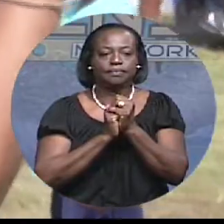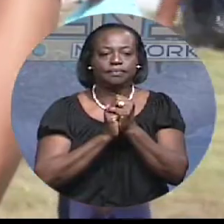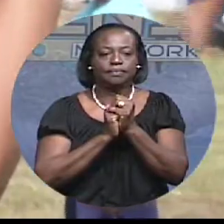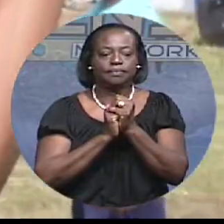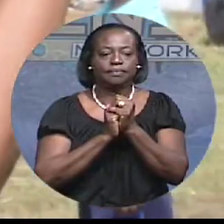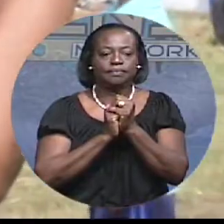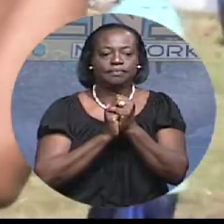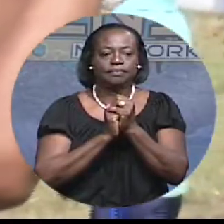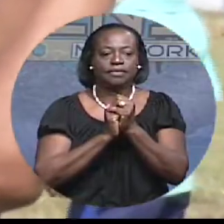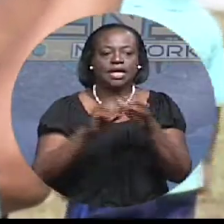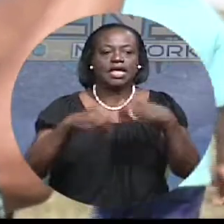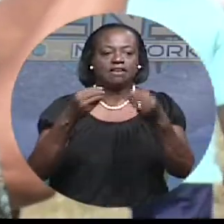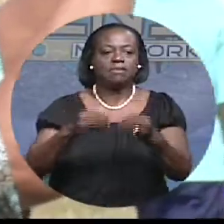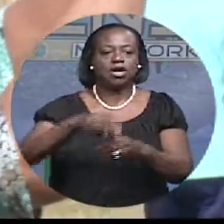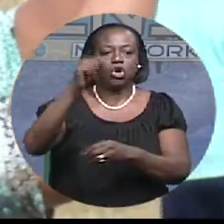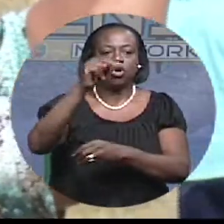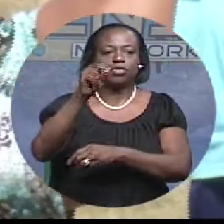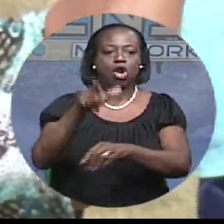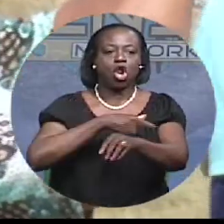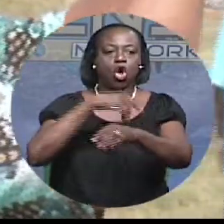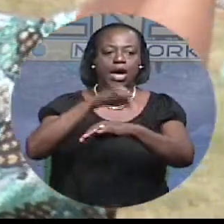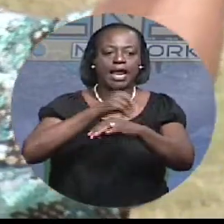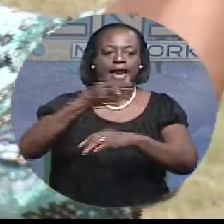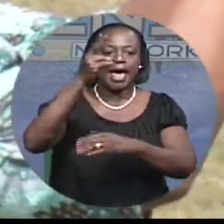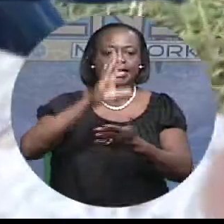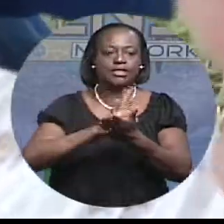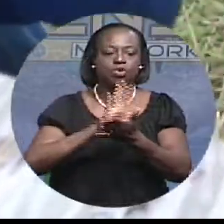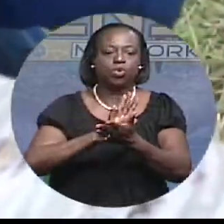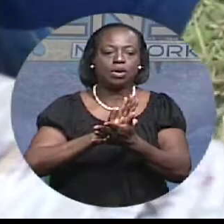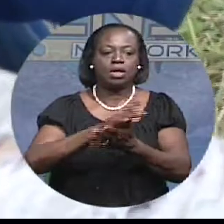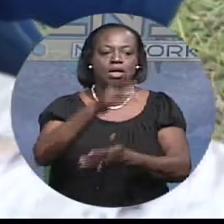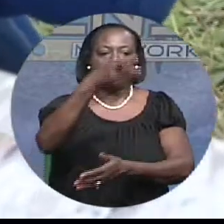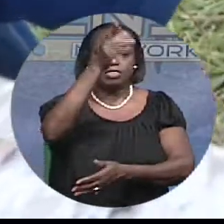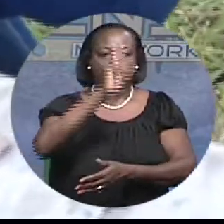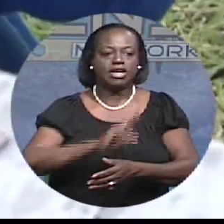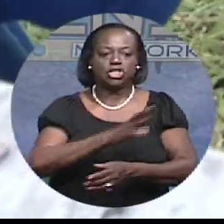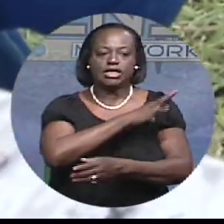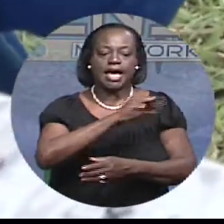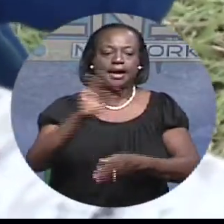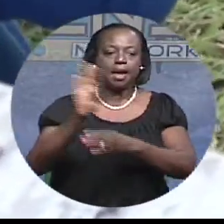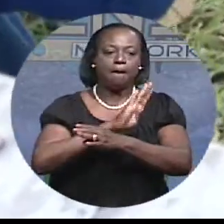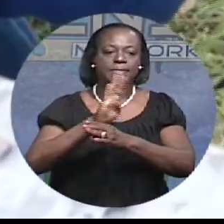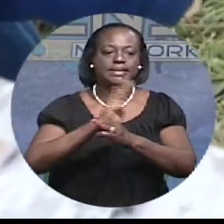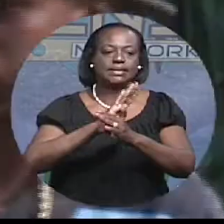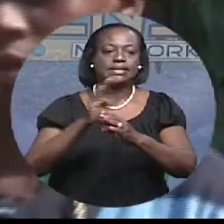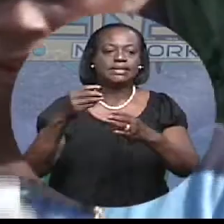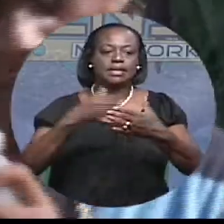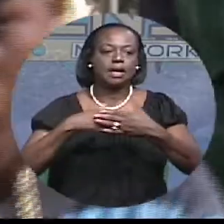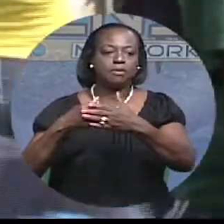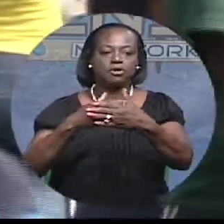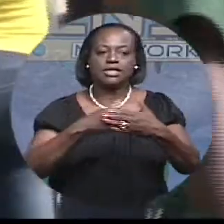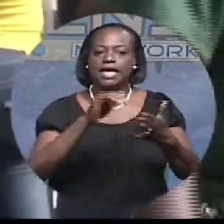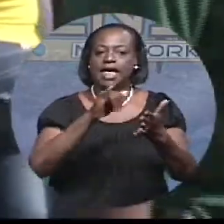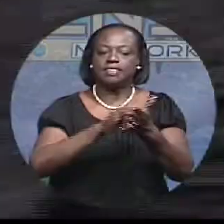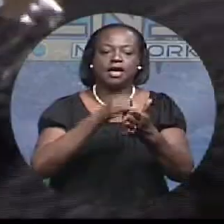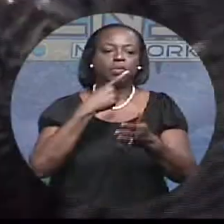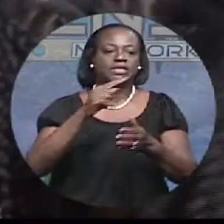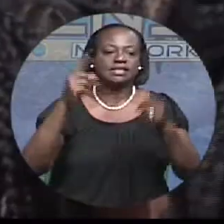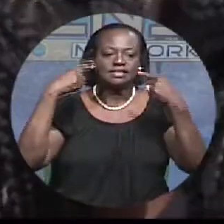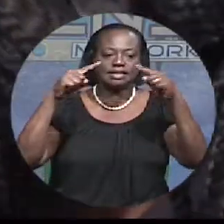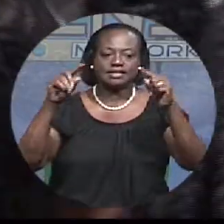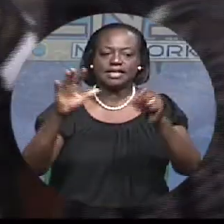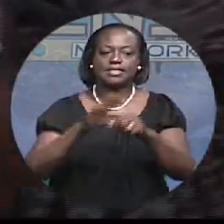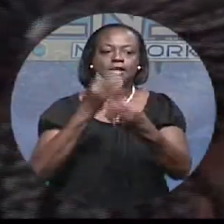Spearheaded by the North Long Island High School and the religious and business community, the Back to School Expo was a smashing success. Free food and drinks,